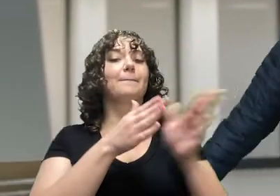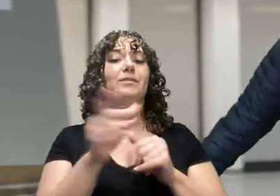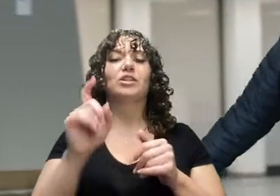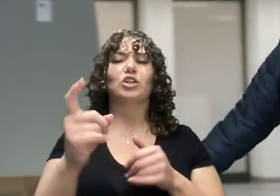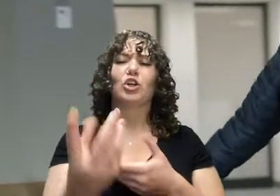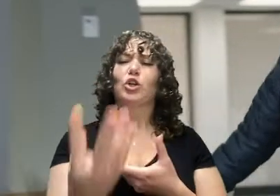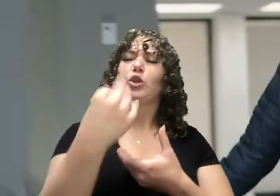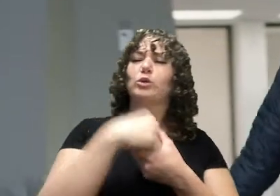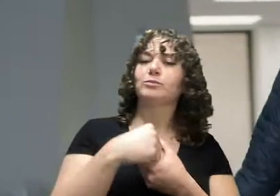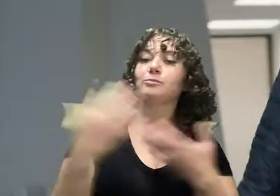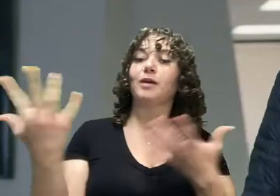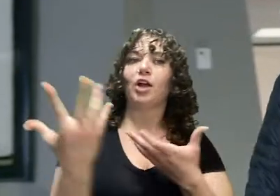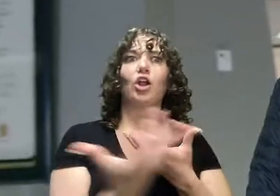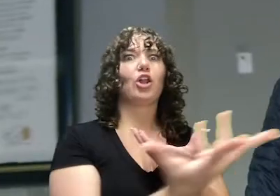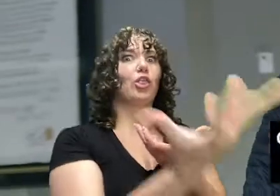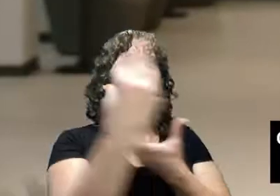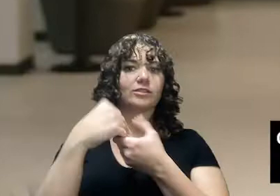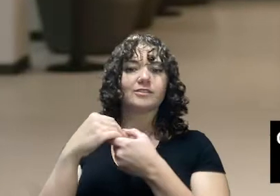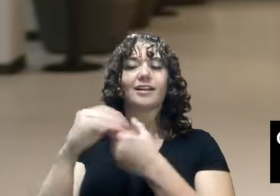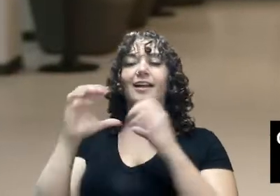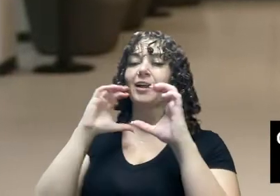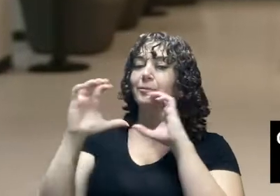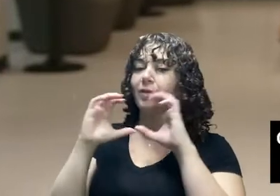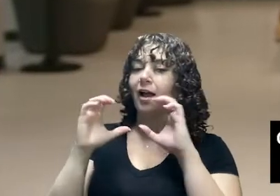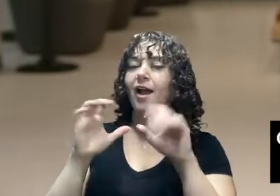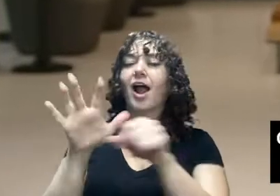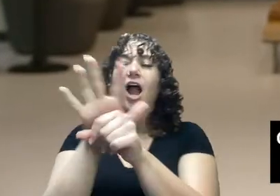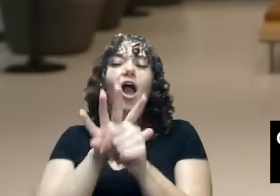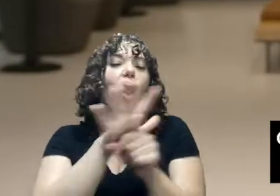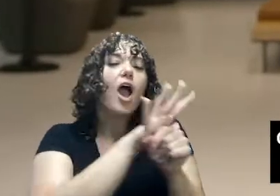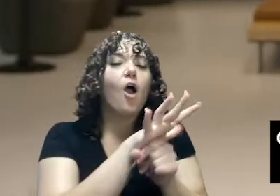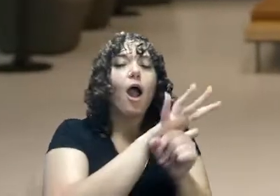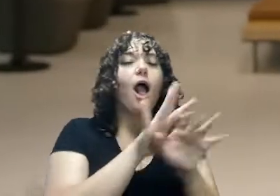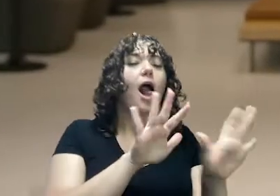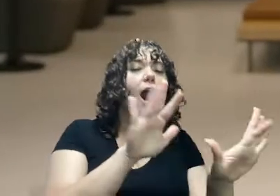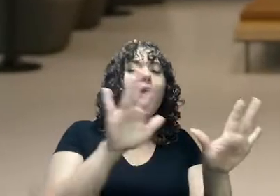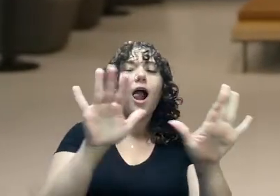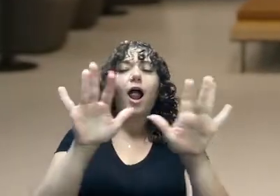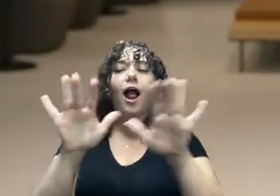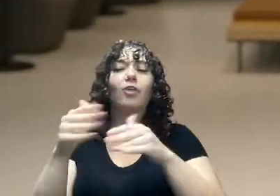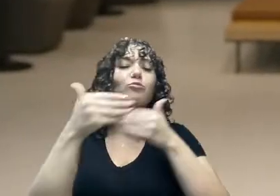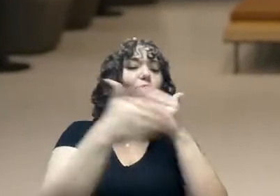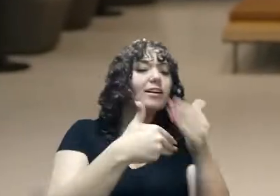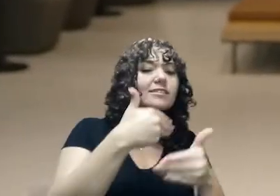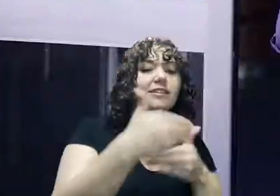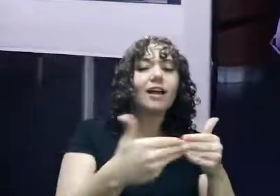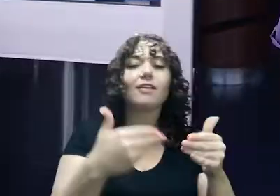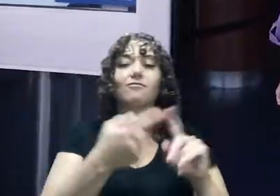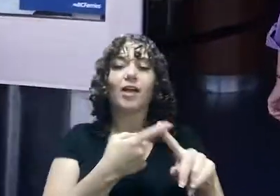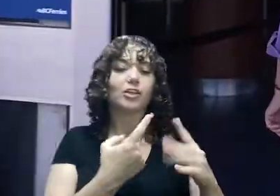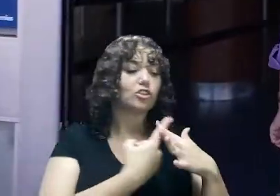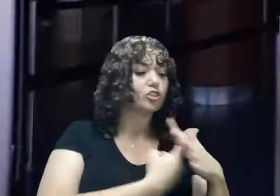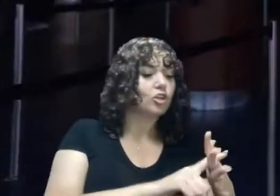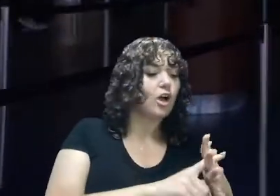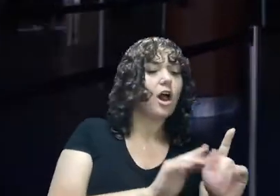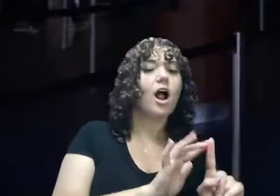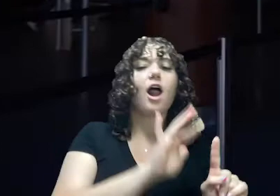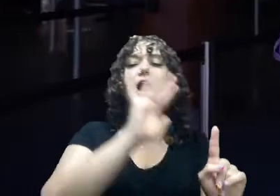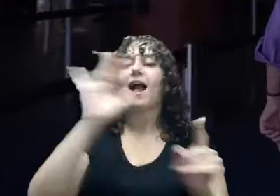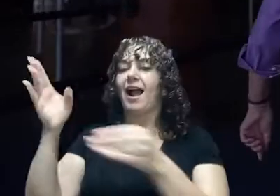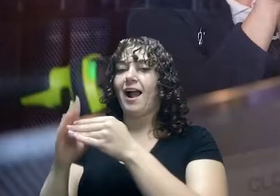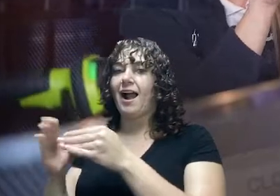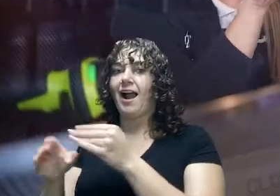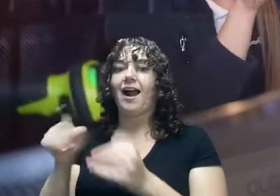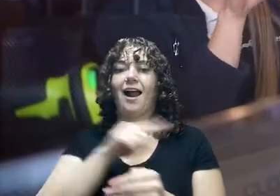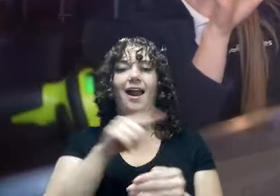Accessible plans should include inclusive communication and be part of every area of the planning stages. From the start to the end, and